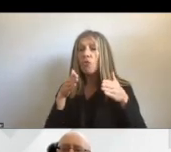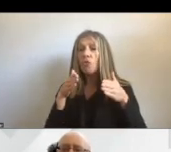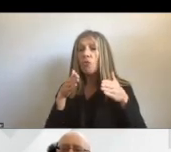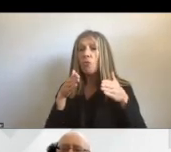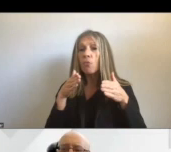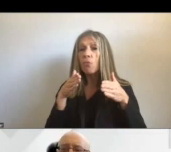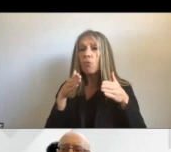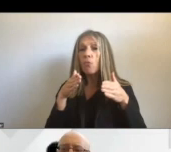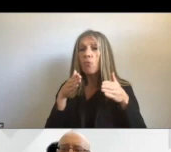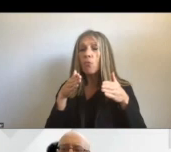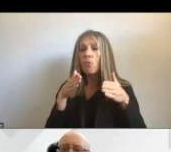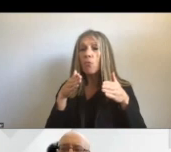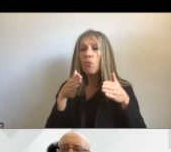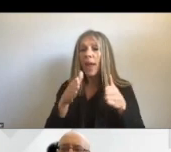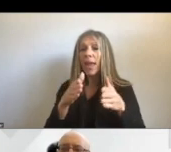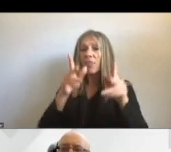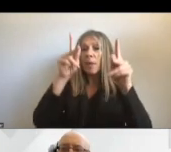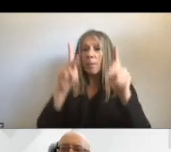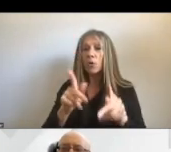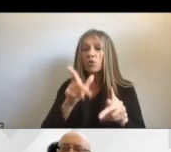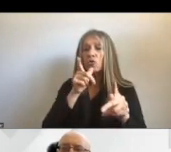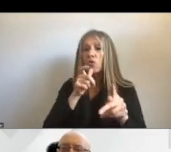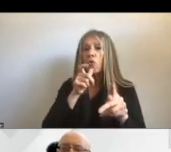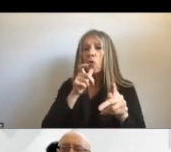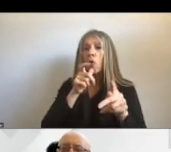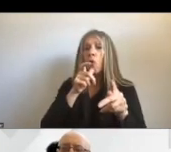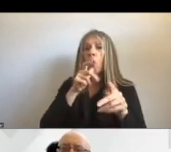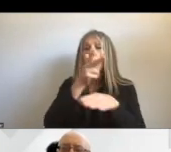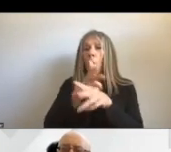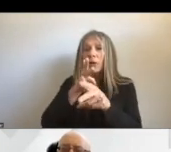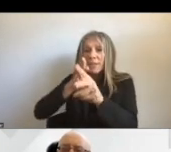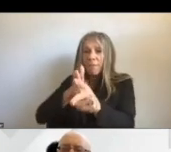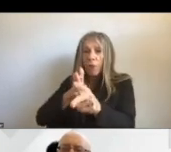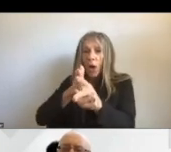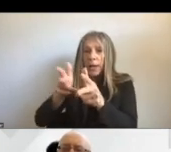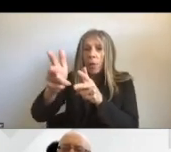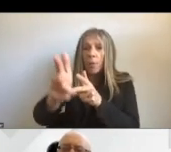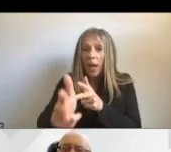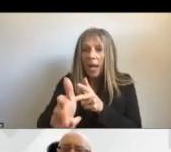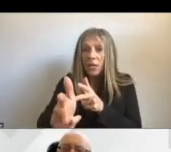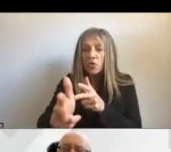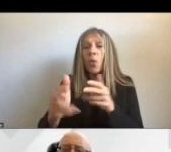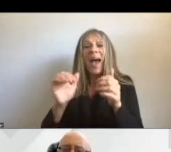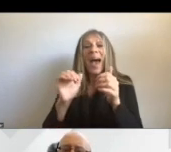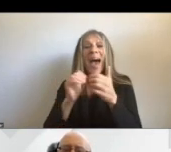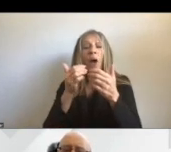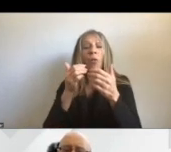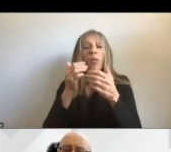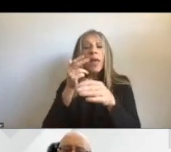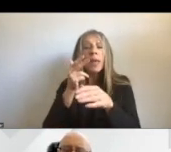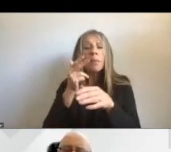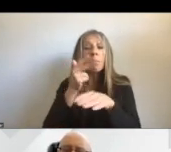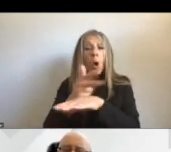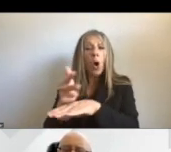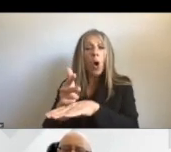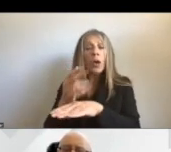So the surface of the boarding and aligning area and the boarding platform has to comply with 302.6, which is